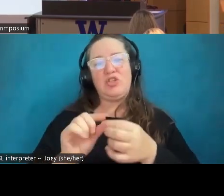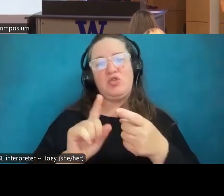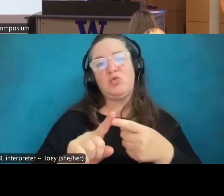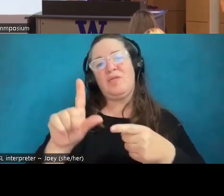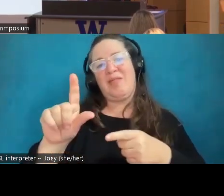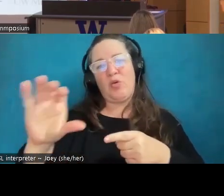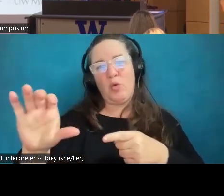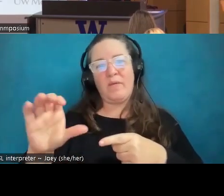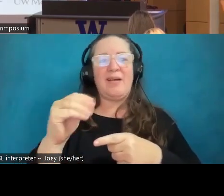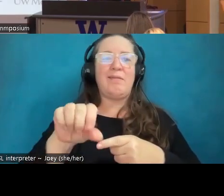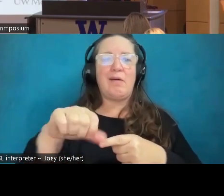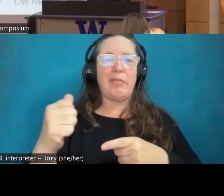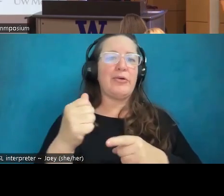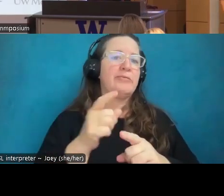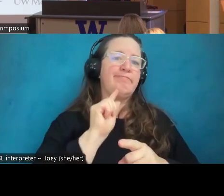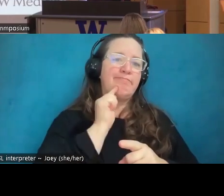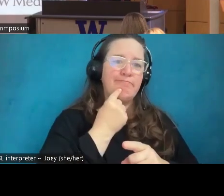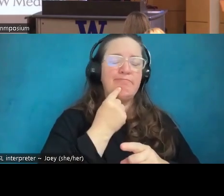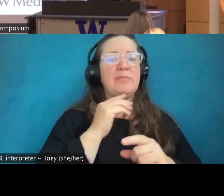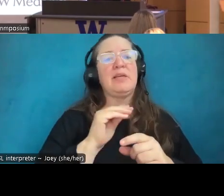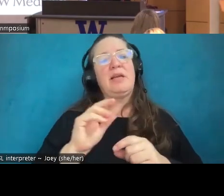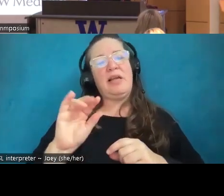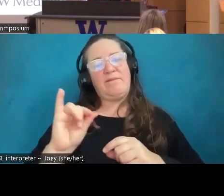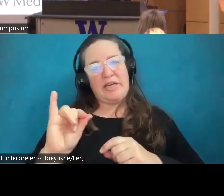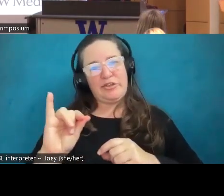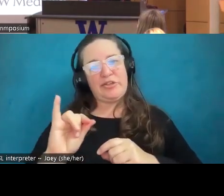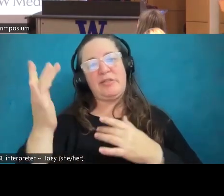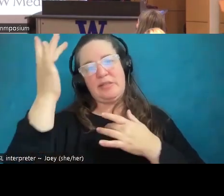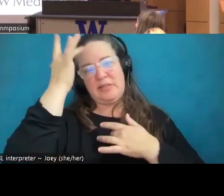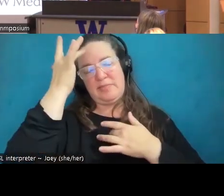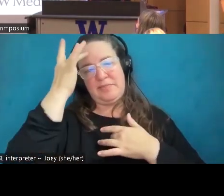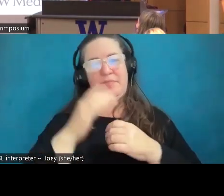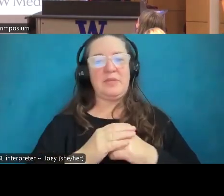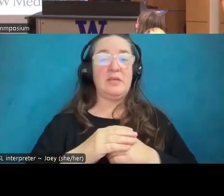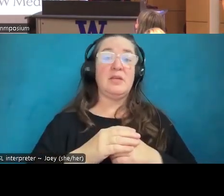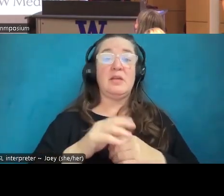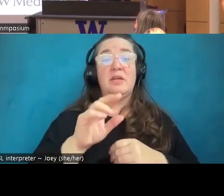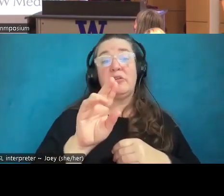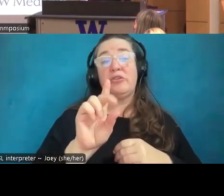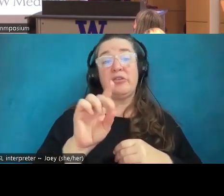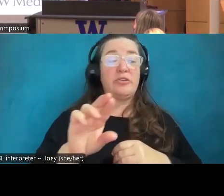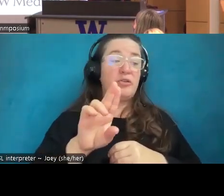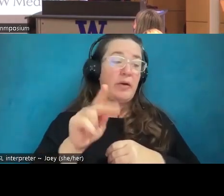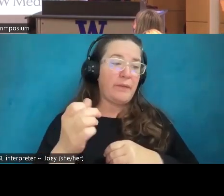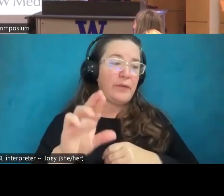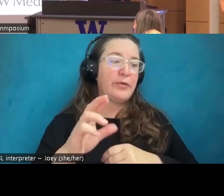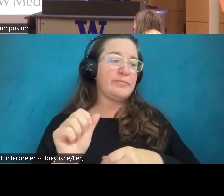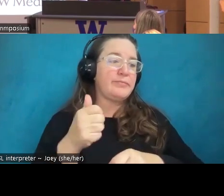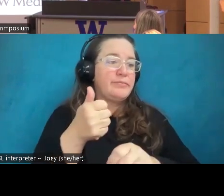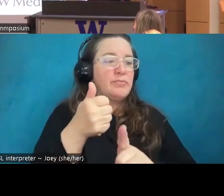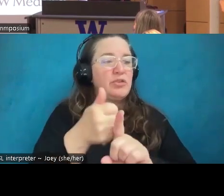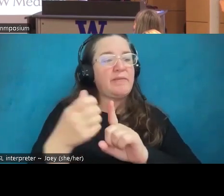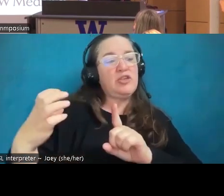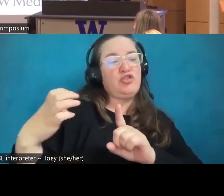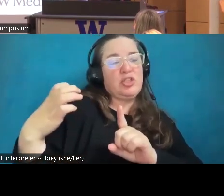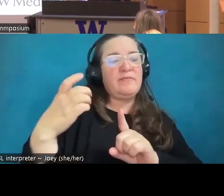of the Chronic Viral Diseases Branch in the U.S. Centers for Disease Control and Prevention, and is responsible for